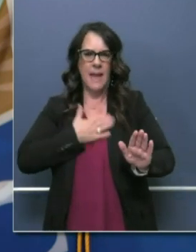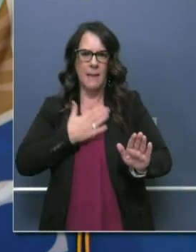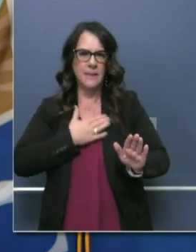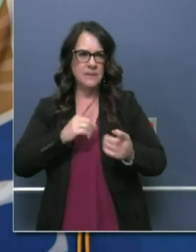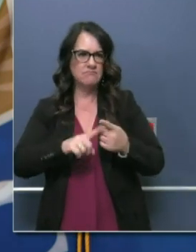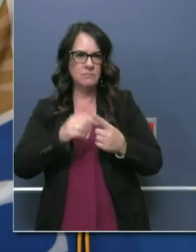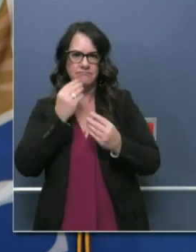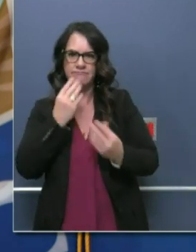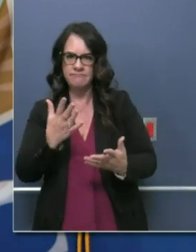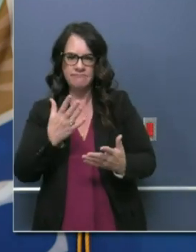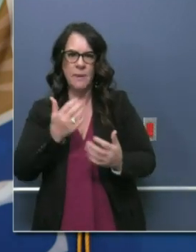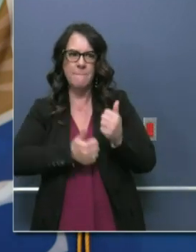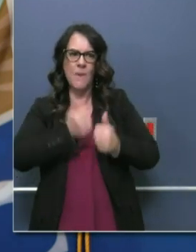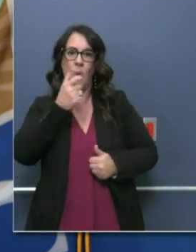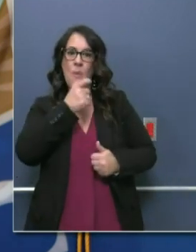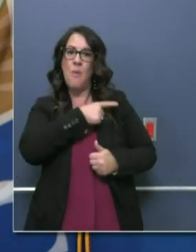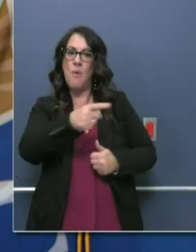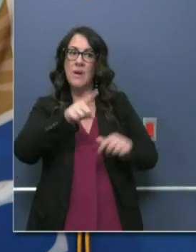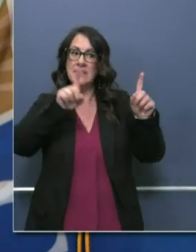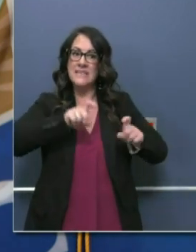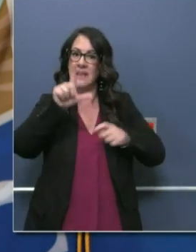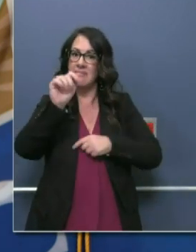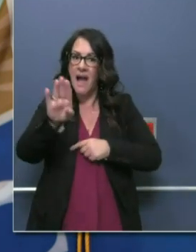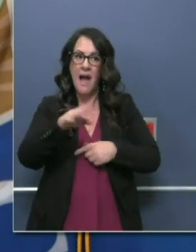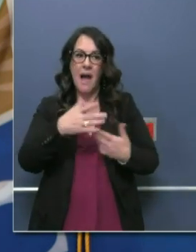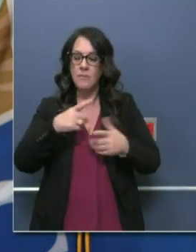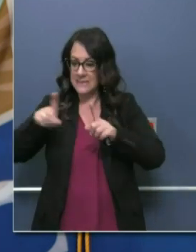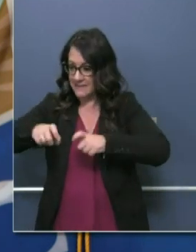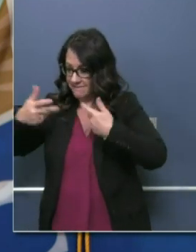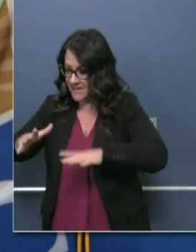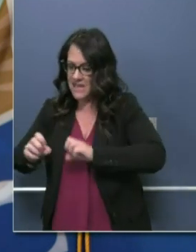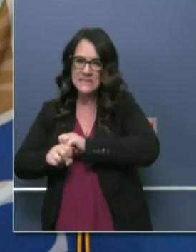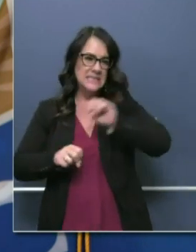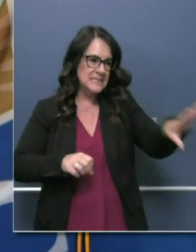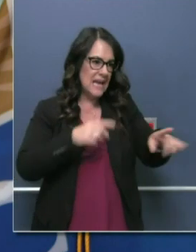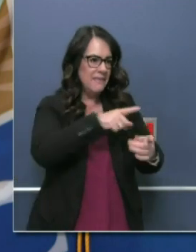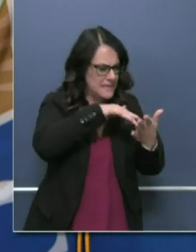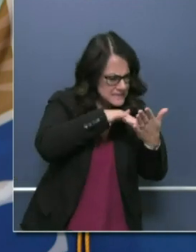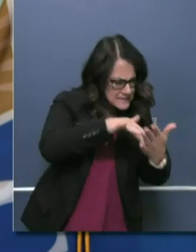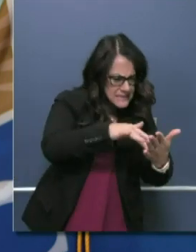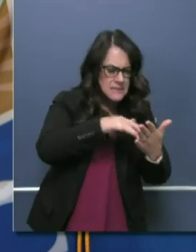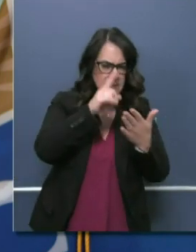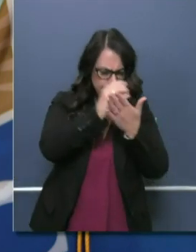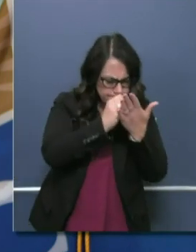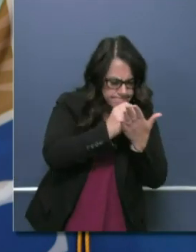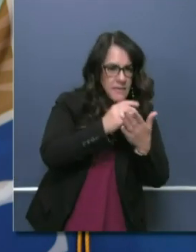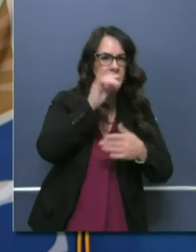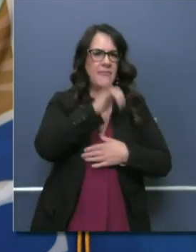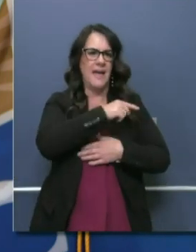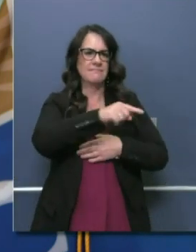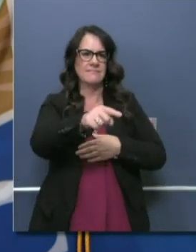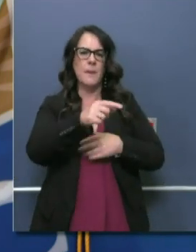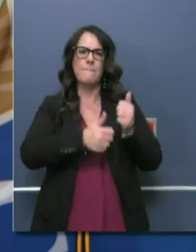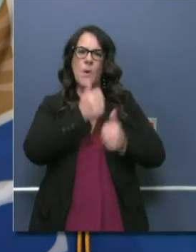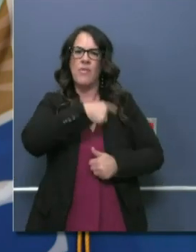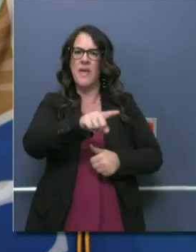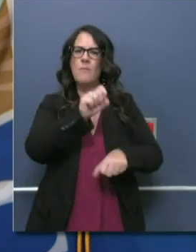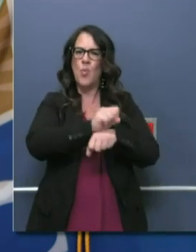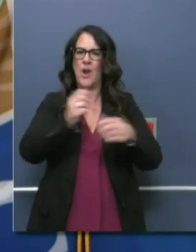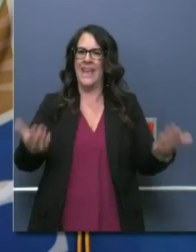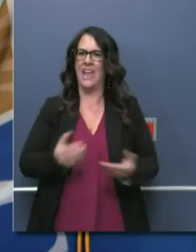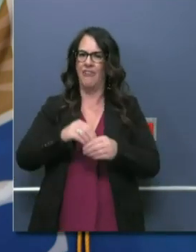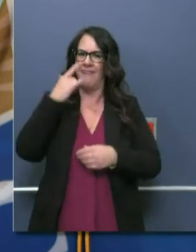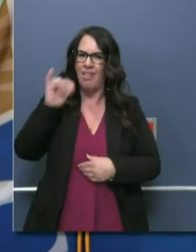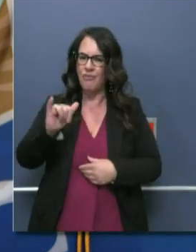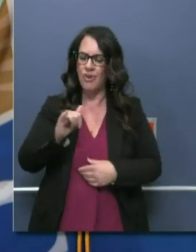them are in the state of California, since this state has been doing outstanding tracing work in the past. Again, just not at this scale, and